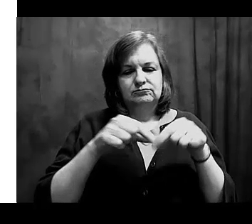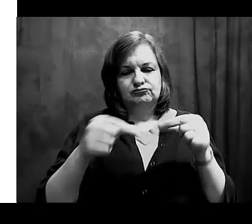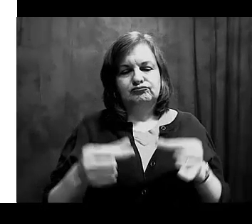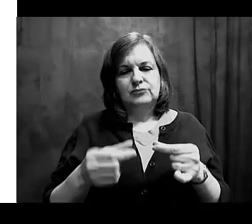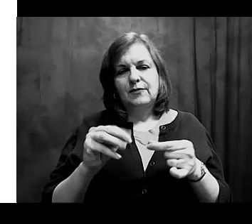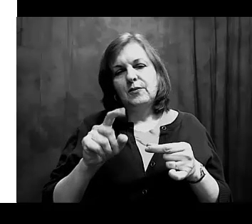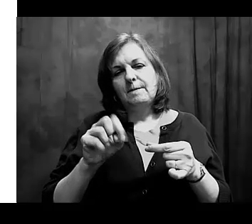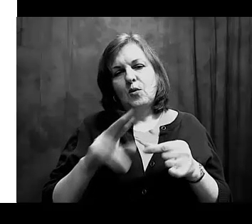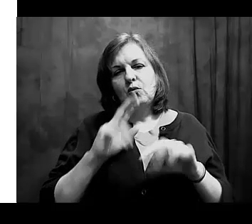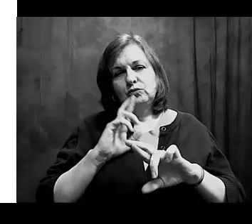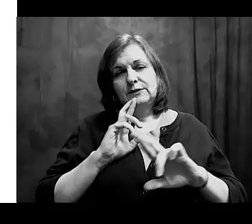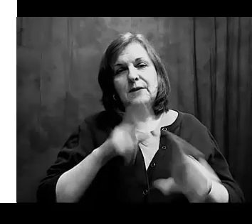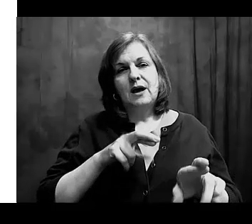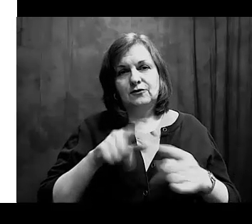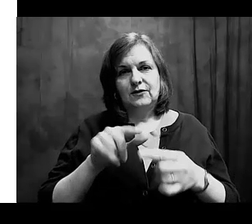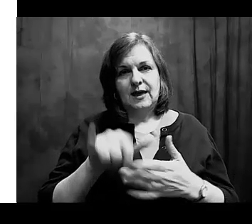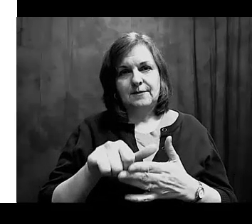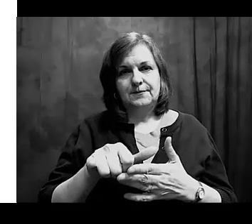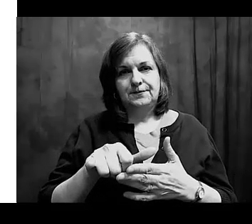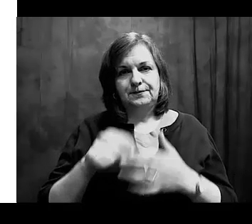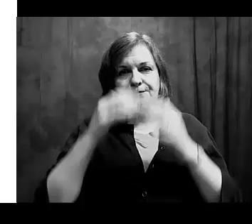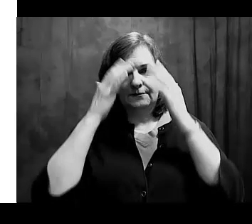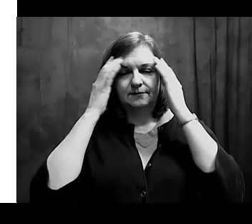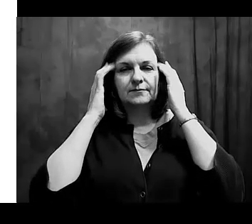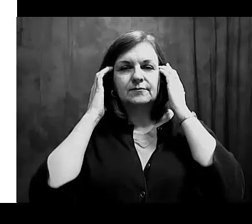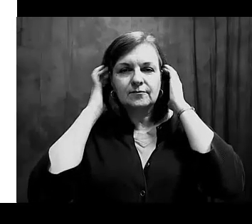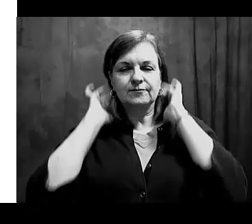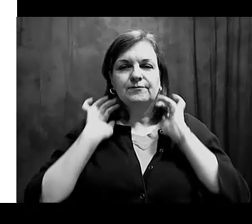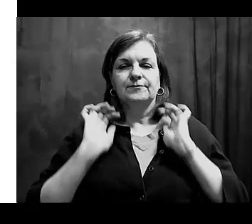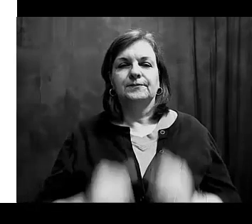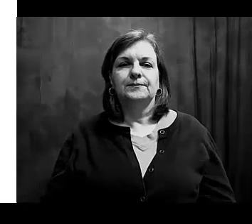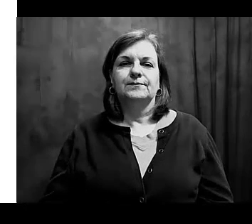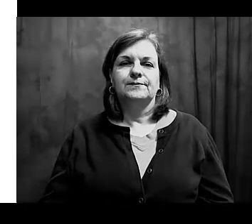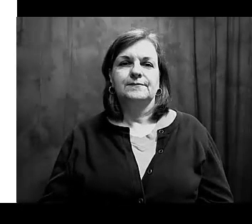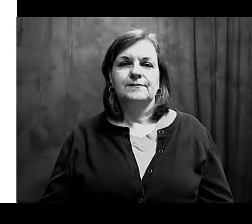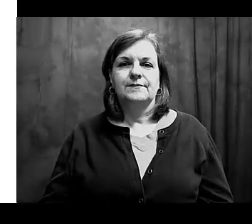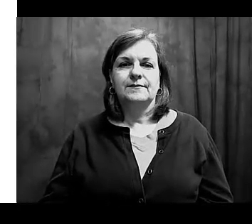it through your cerebral cortex,